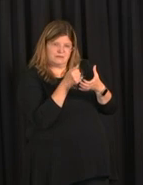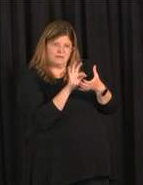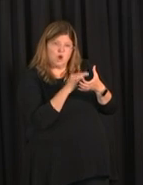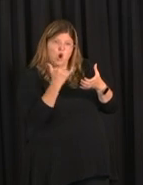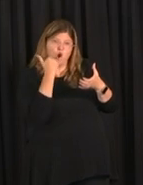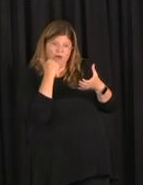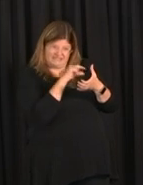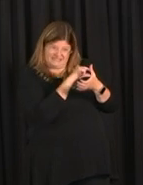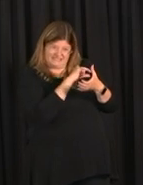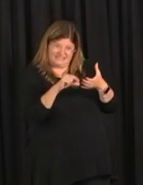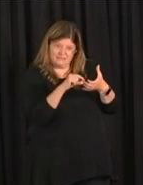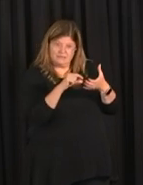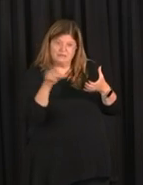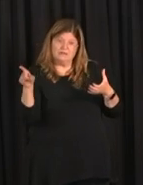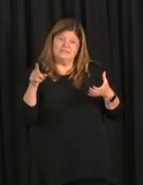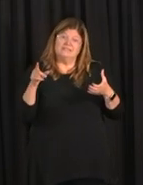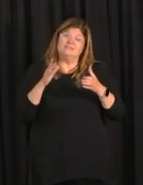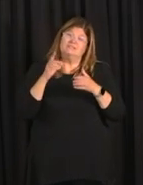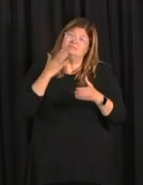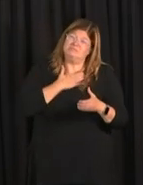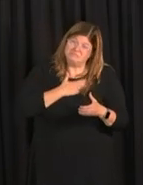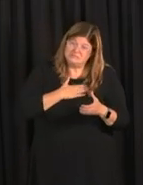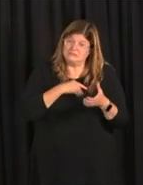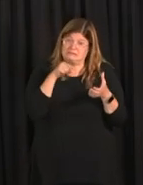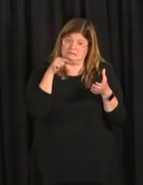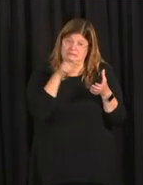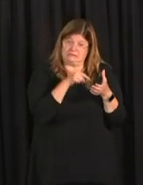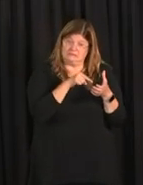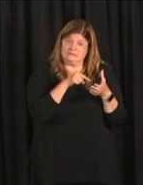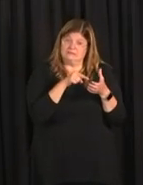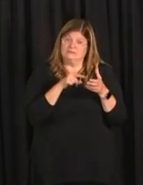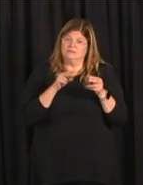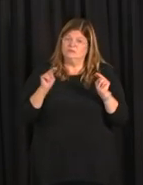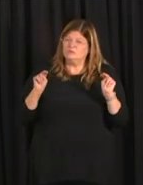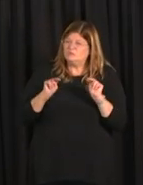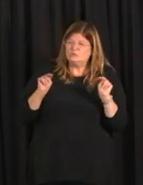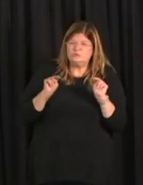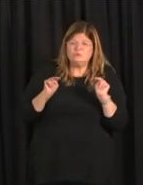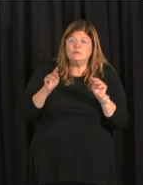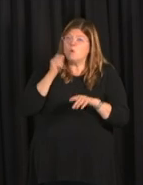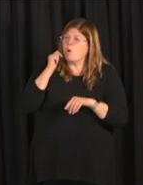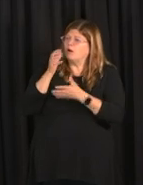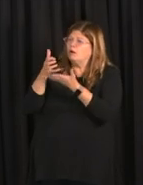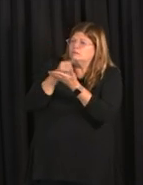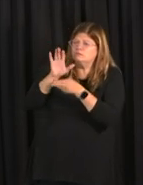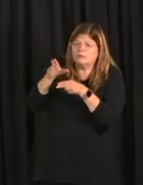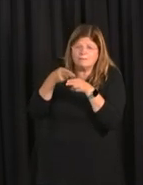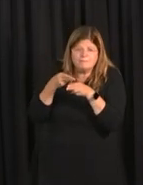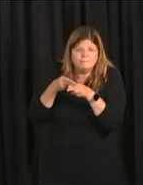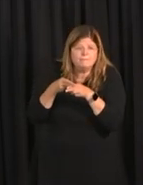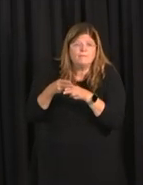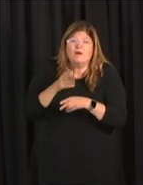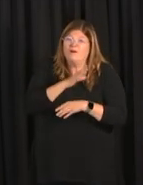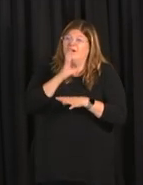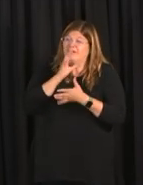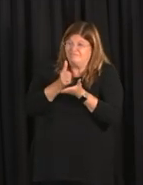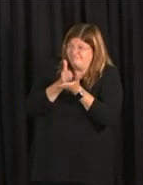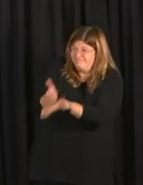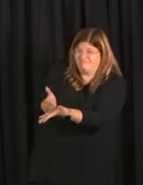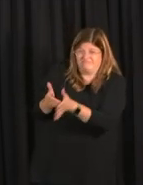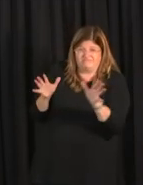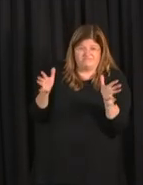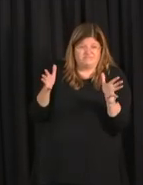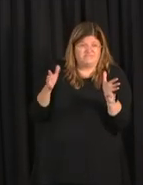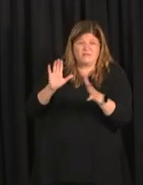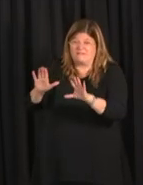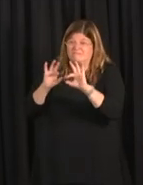us contain the virus. We want people to know that you stay anonymous, and it's a part of a social good that helps you protect your friends,